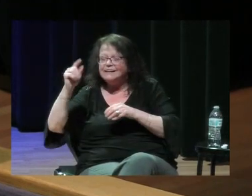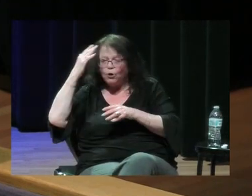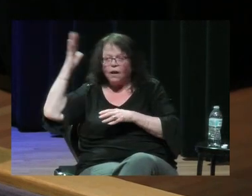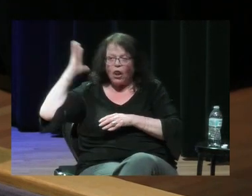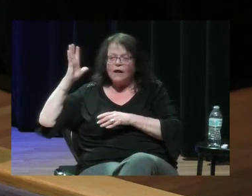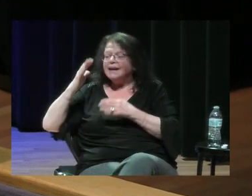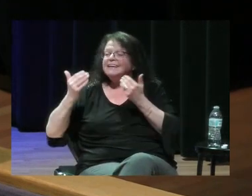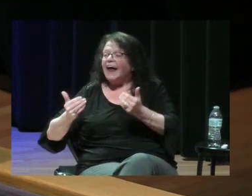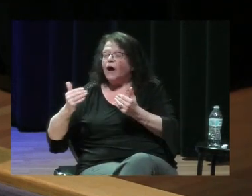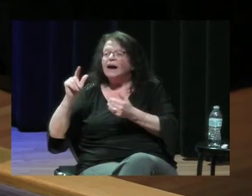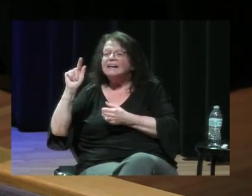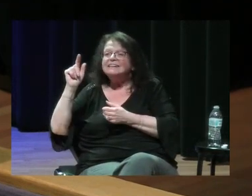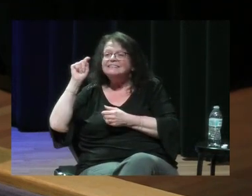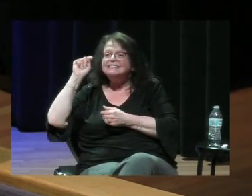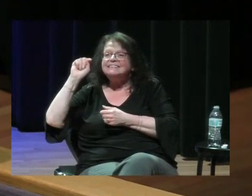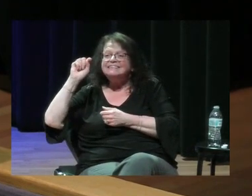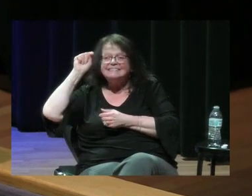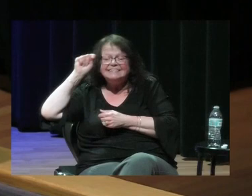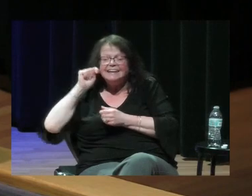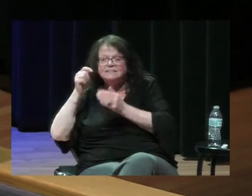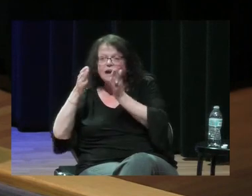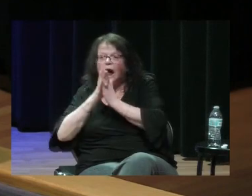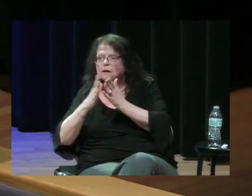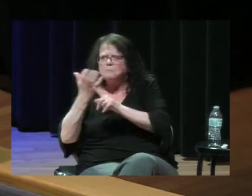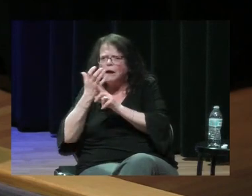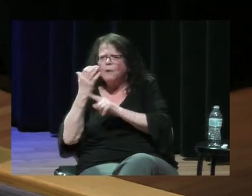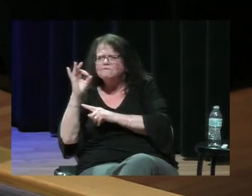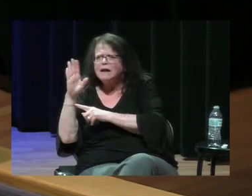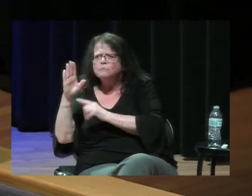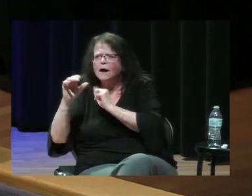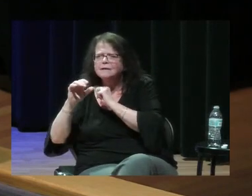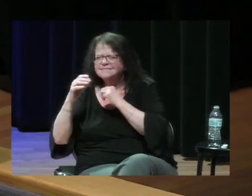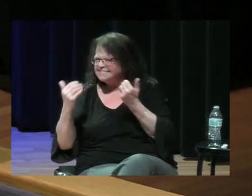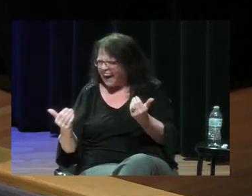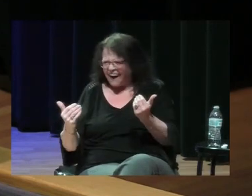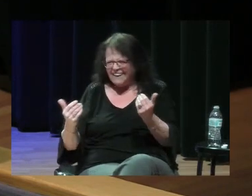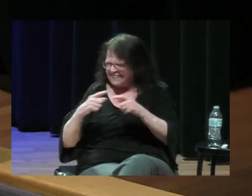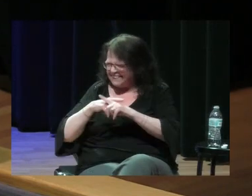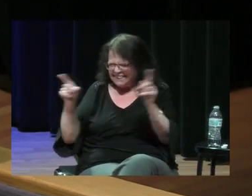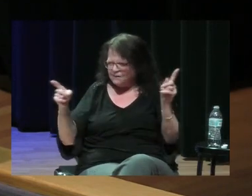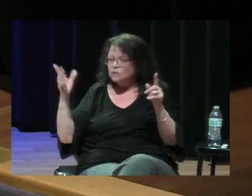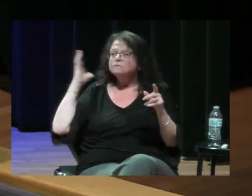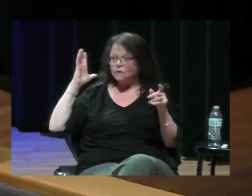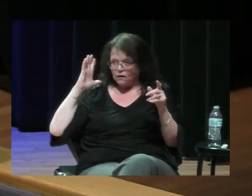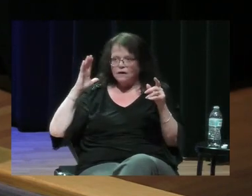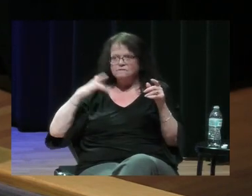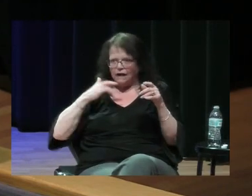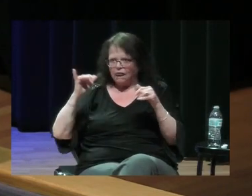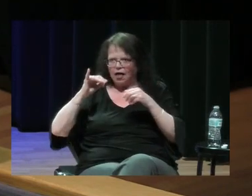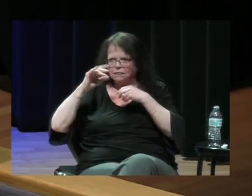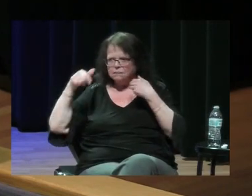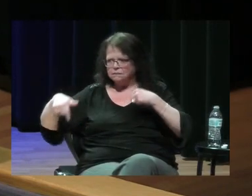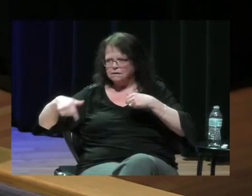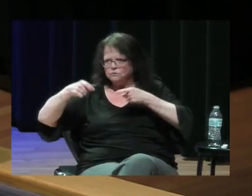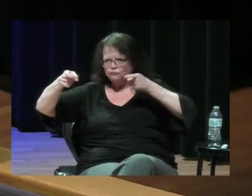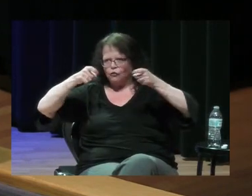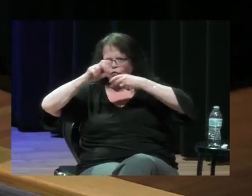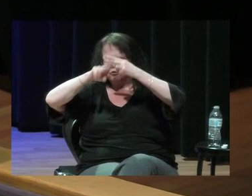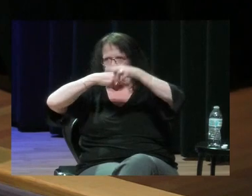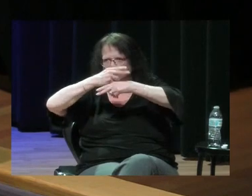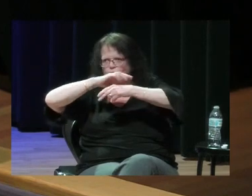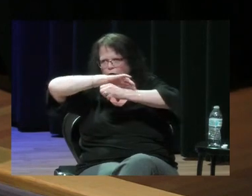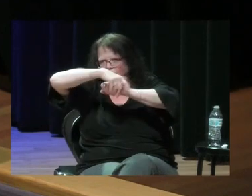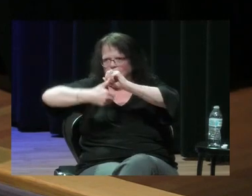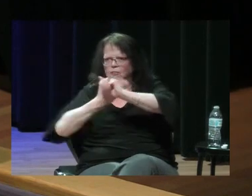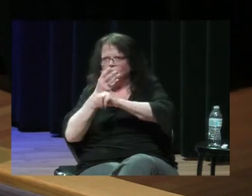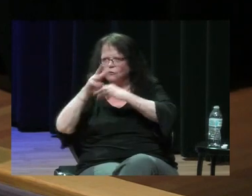right? And that's, like, it felt like it was just going to be the universe we existed in. but it changes everything, and it changes so quick,